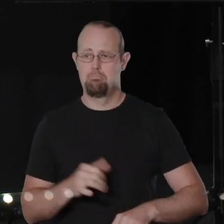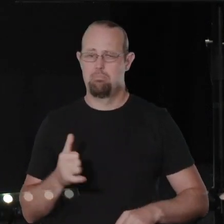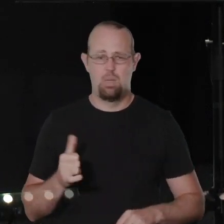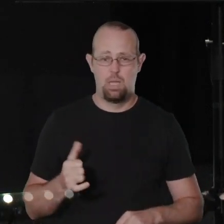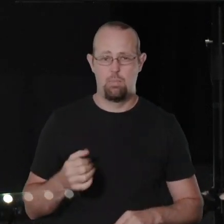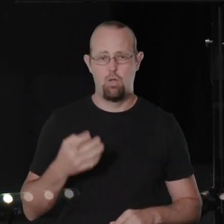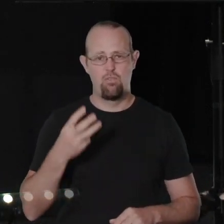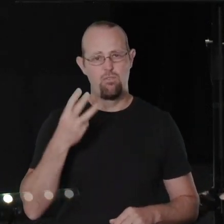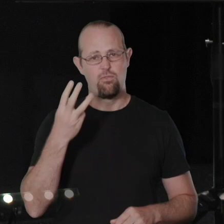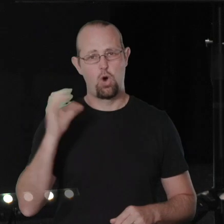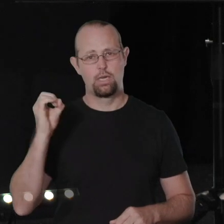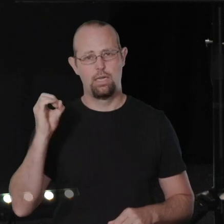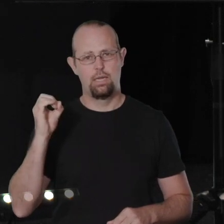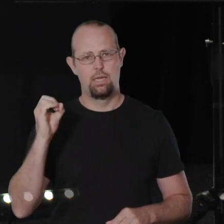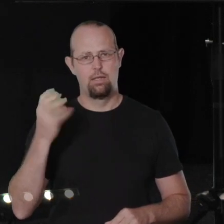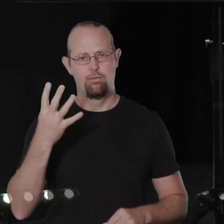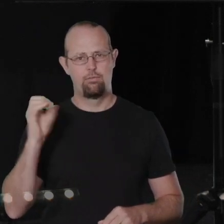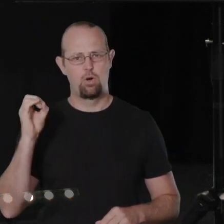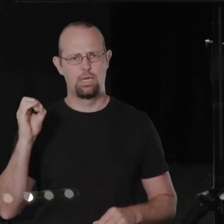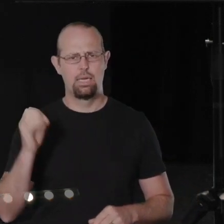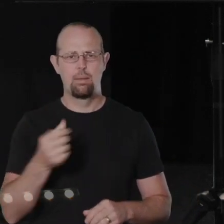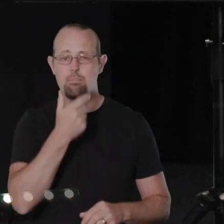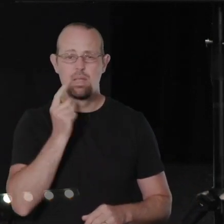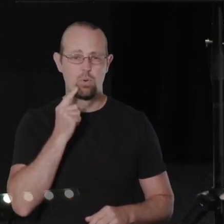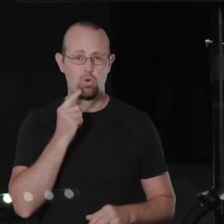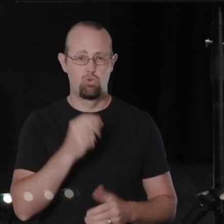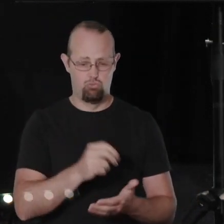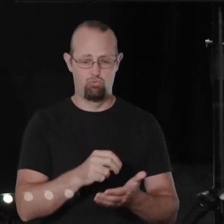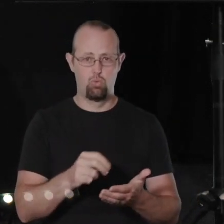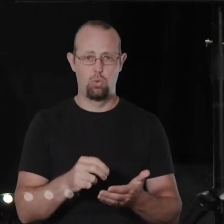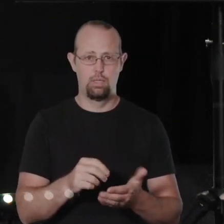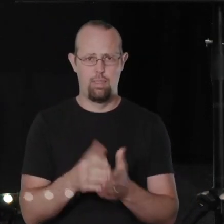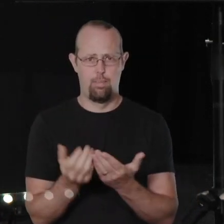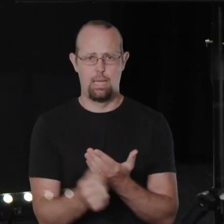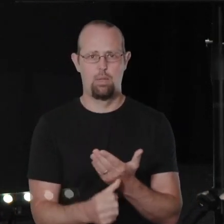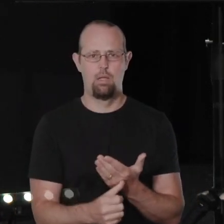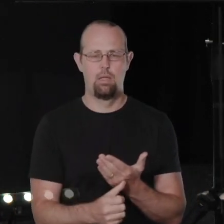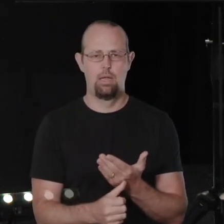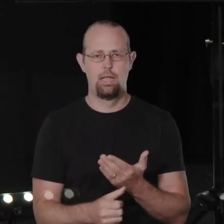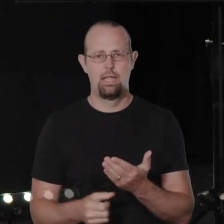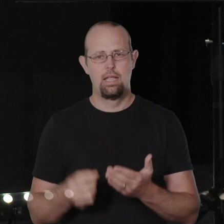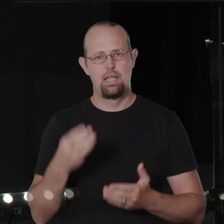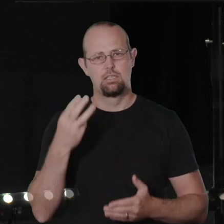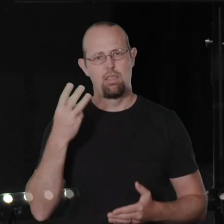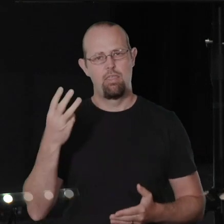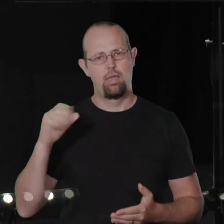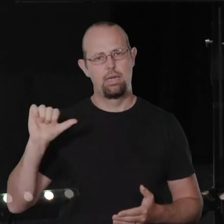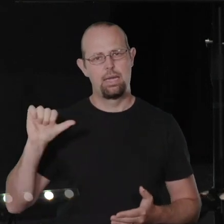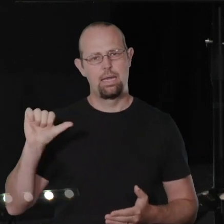people had a hand in the 66 books. 39 of them are from the Old Testament, that